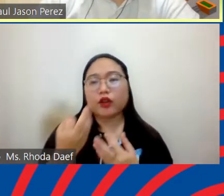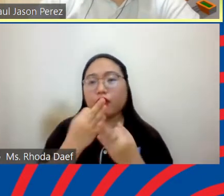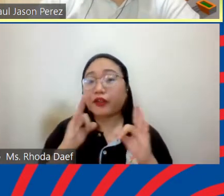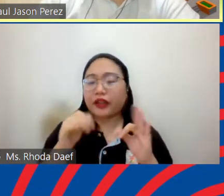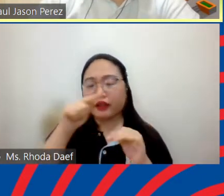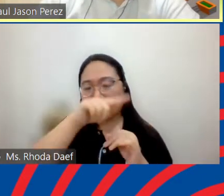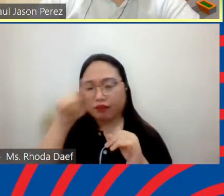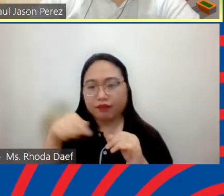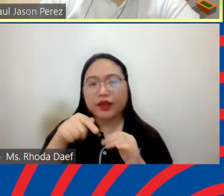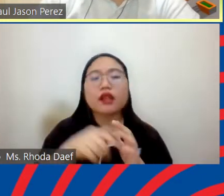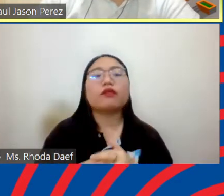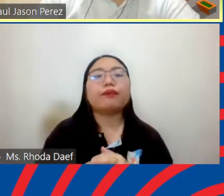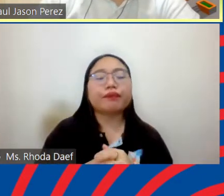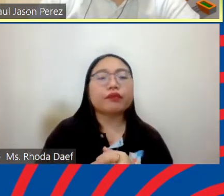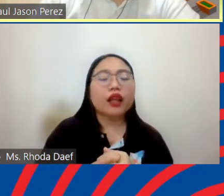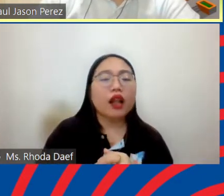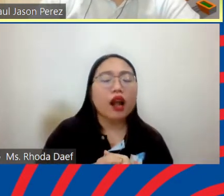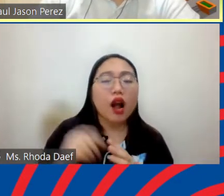One of the common